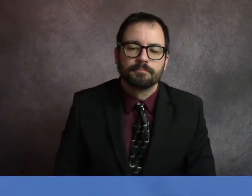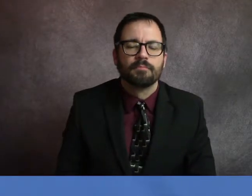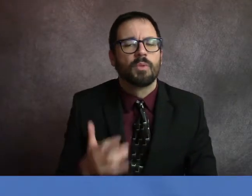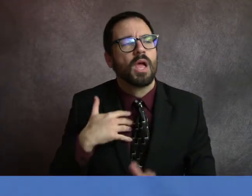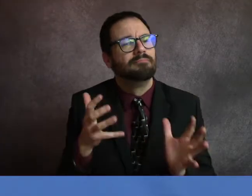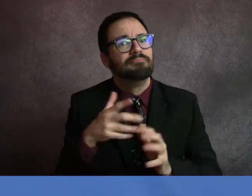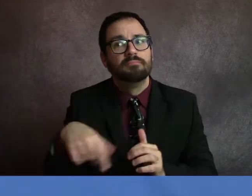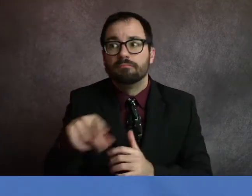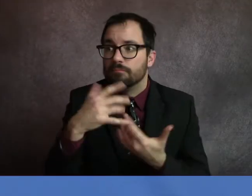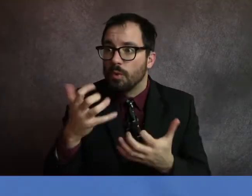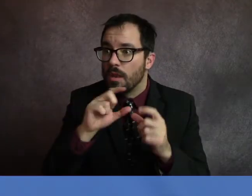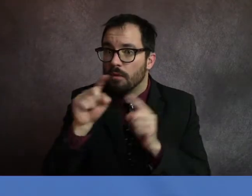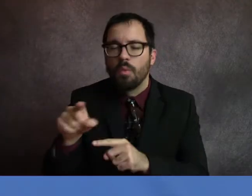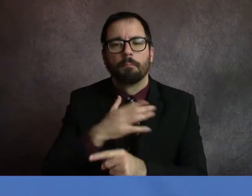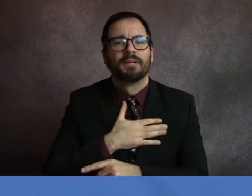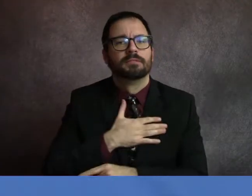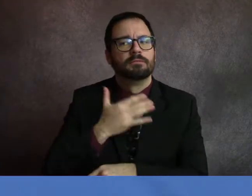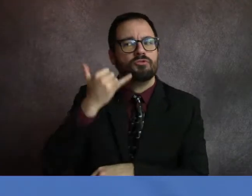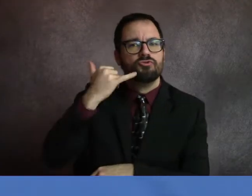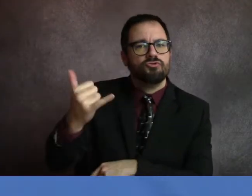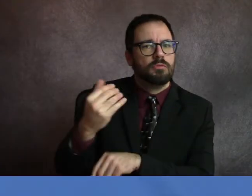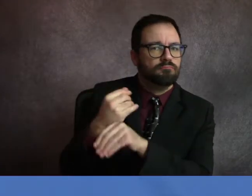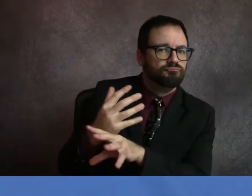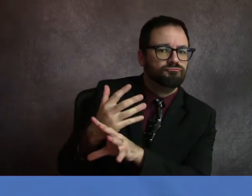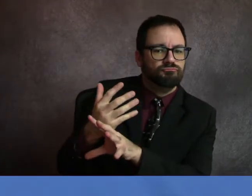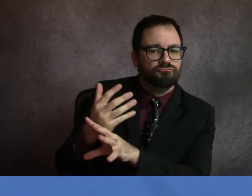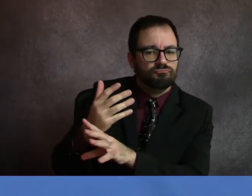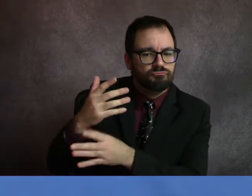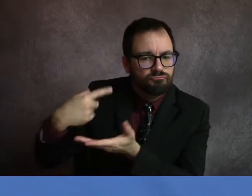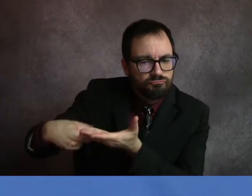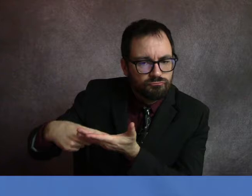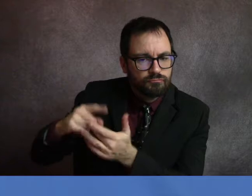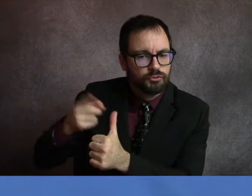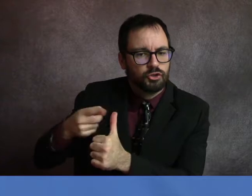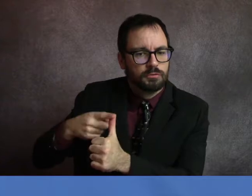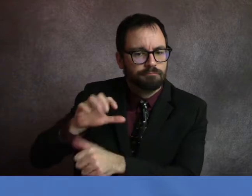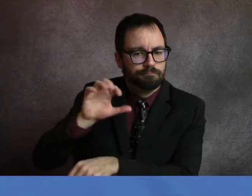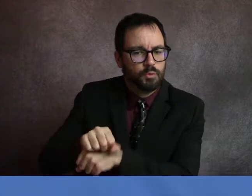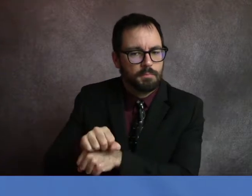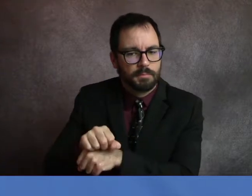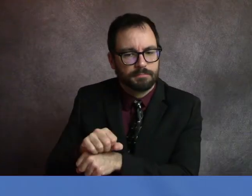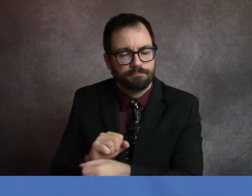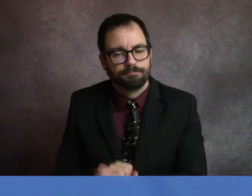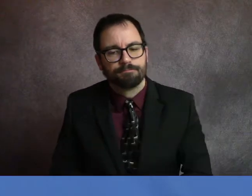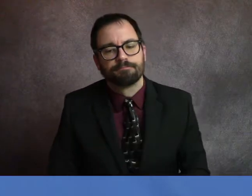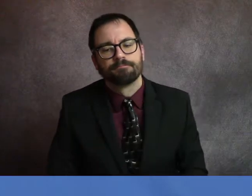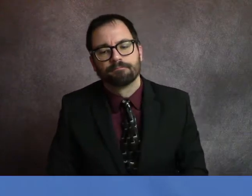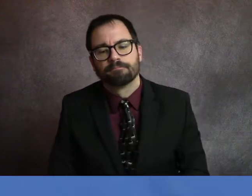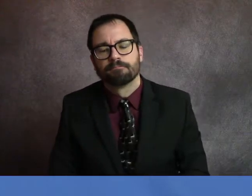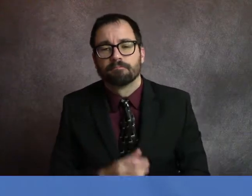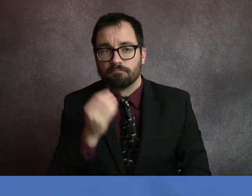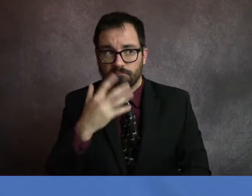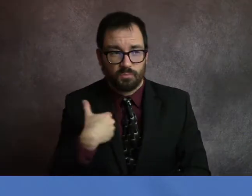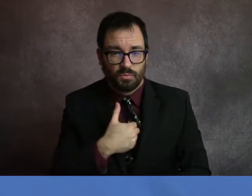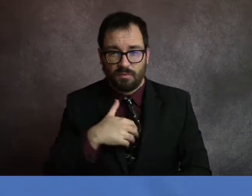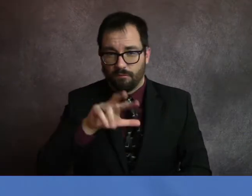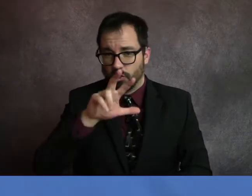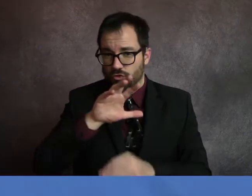For information on hours, or for our 30 testing sites all over the city of Boston, you can